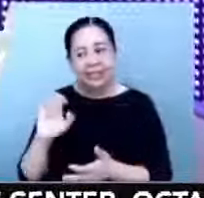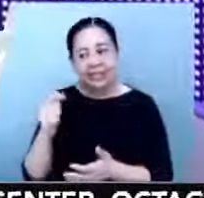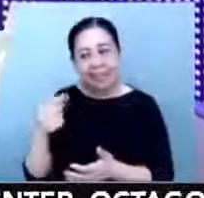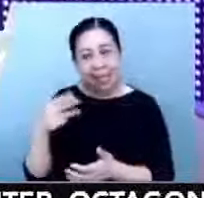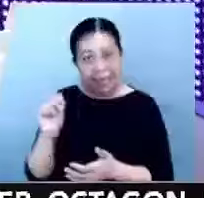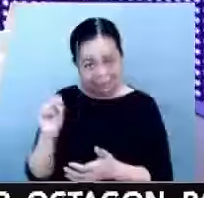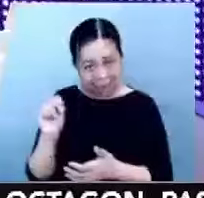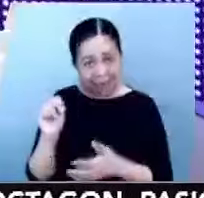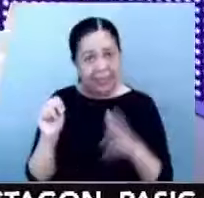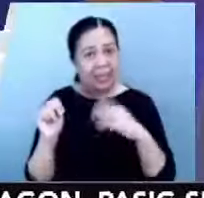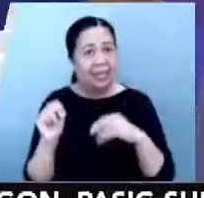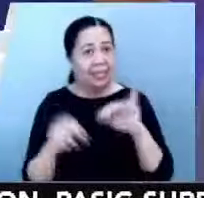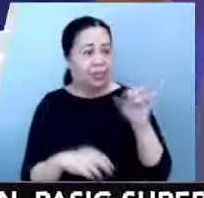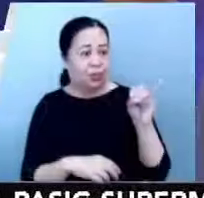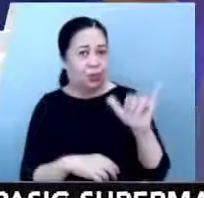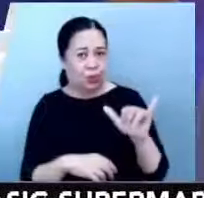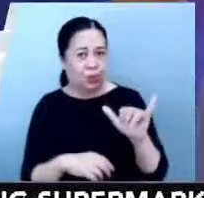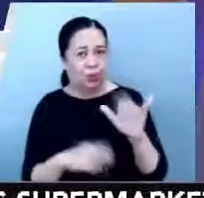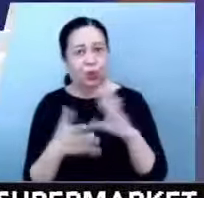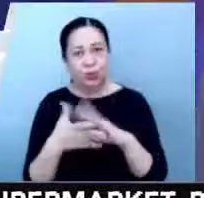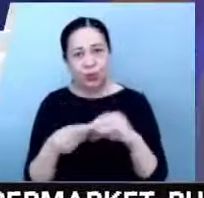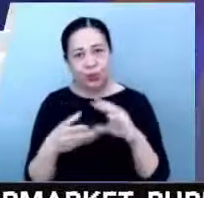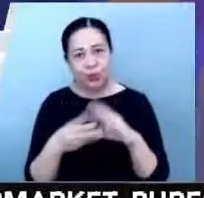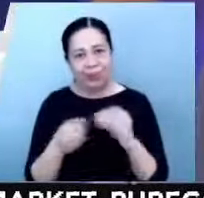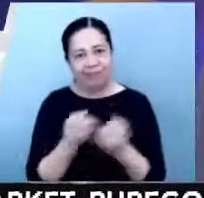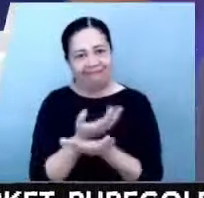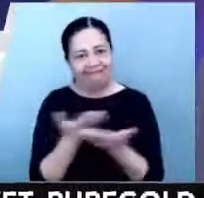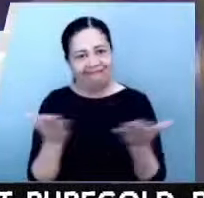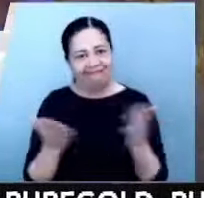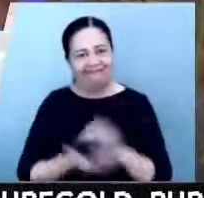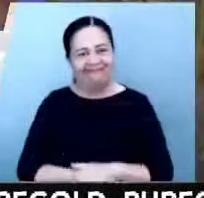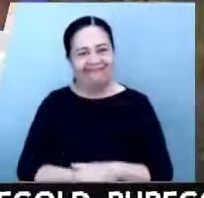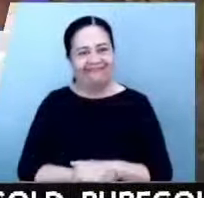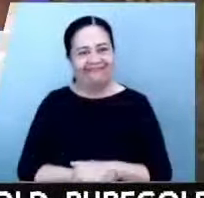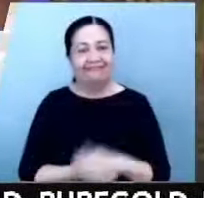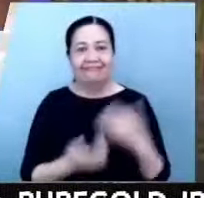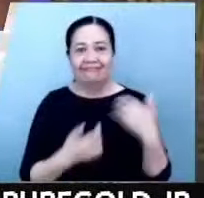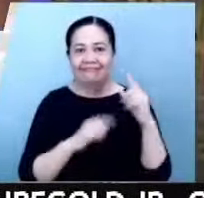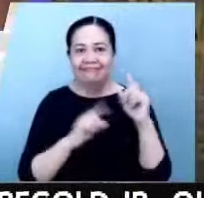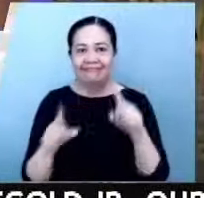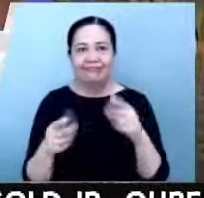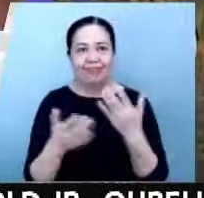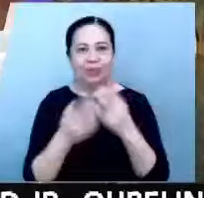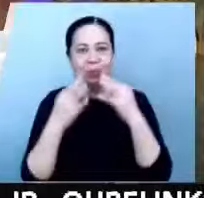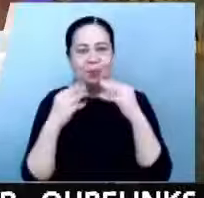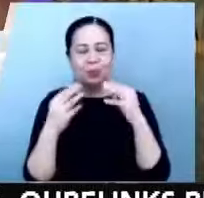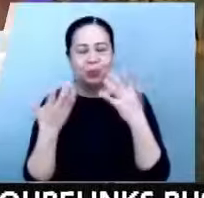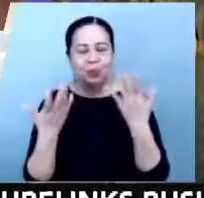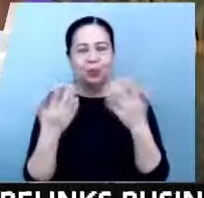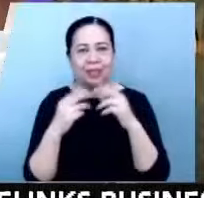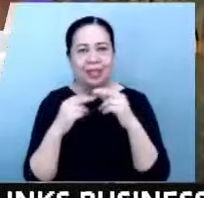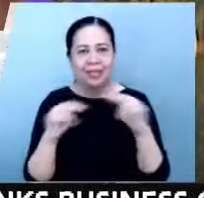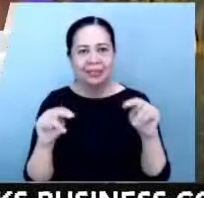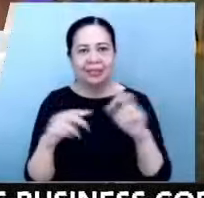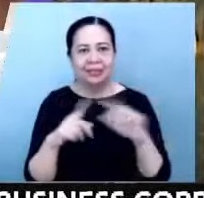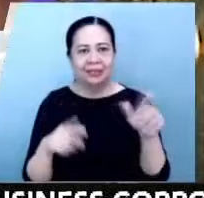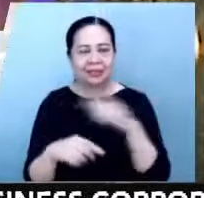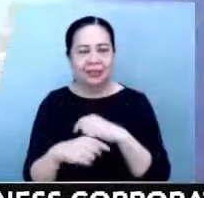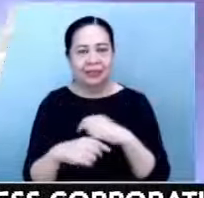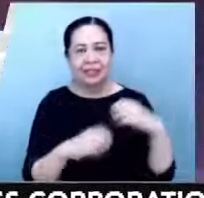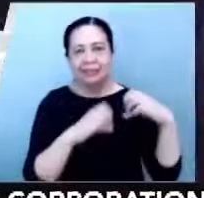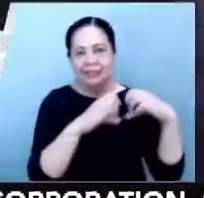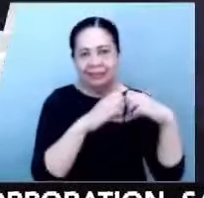and Joy's story. Present sa new movie announcement ang mga opisyal ng GMA Network at